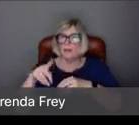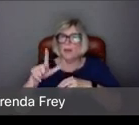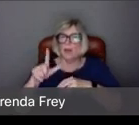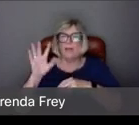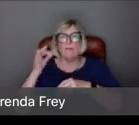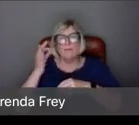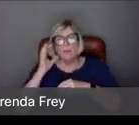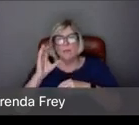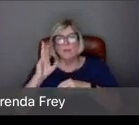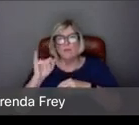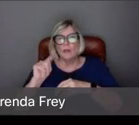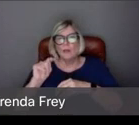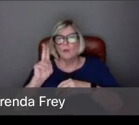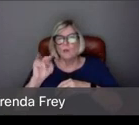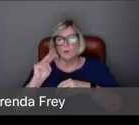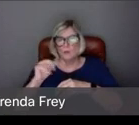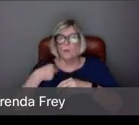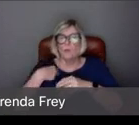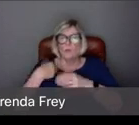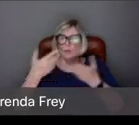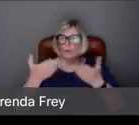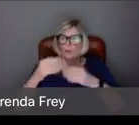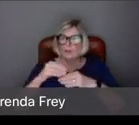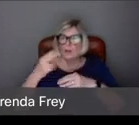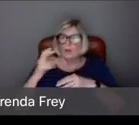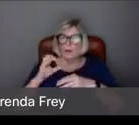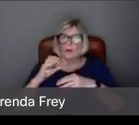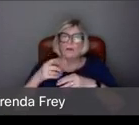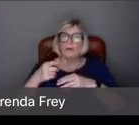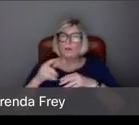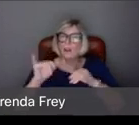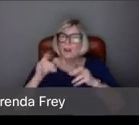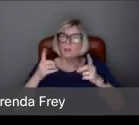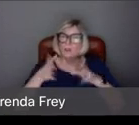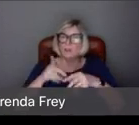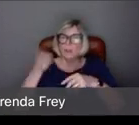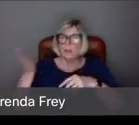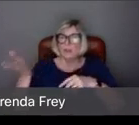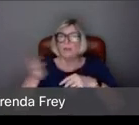Union. We serve Howard County. Okay, you like the director there, huh?